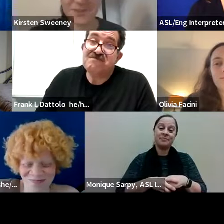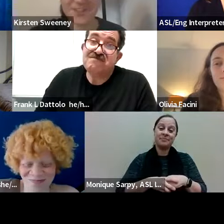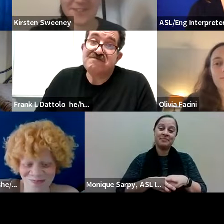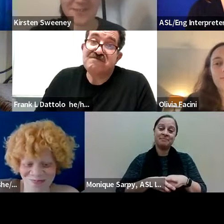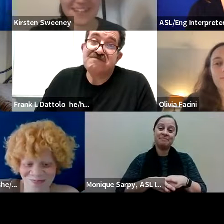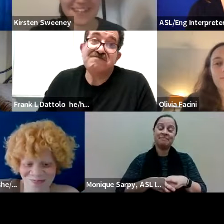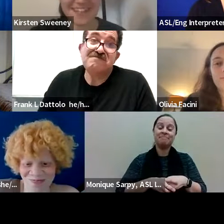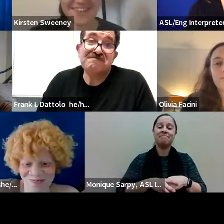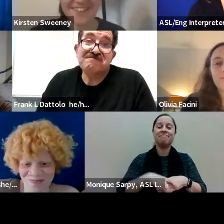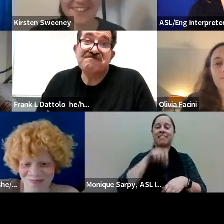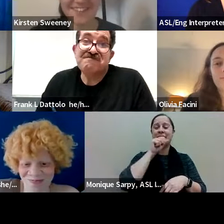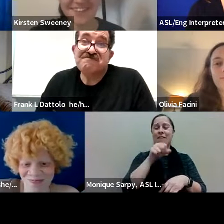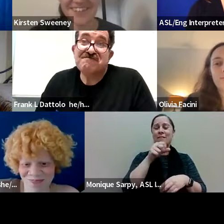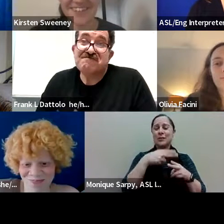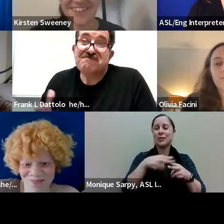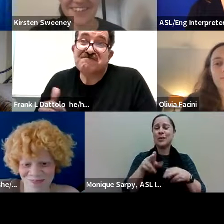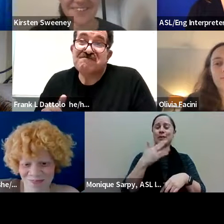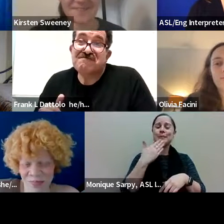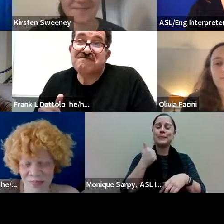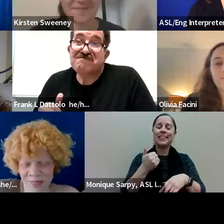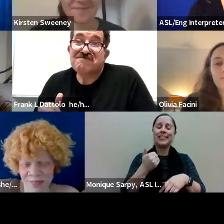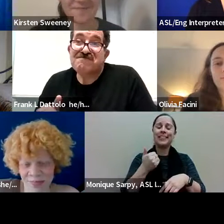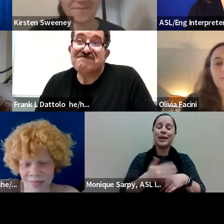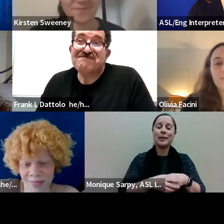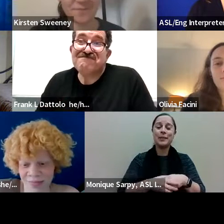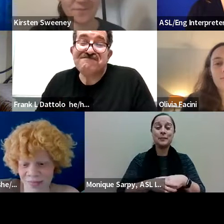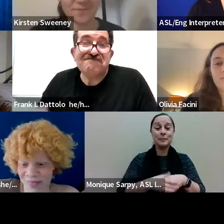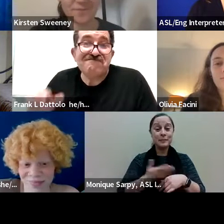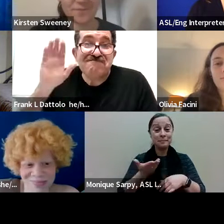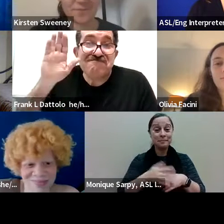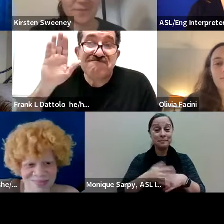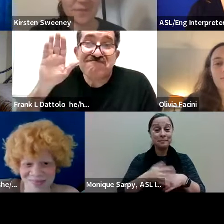Love it. Short and sweet. Thank you.